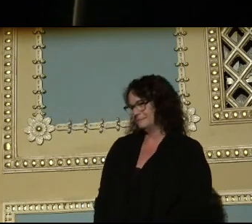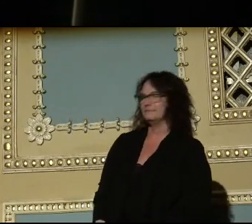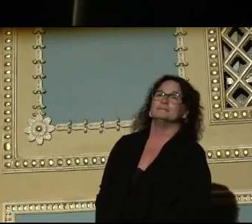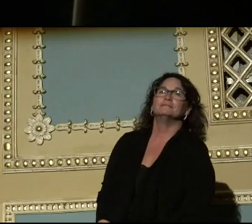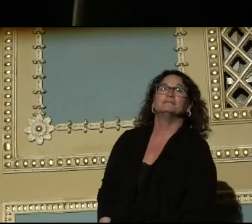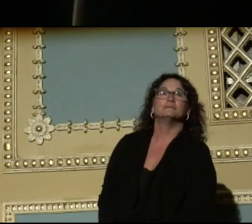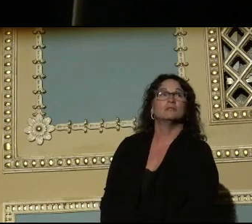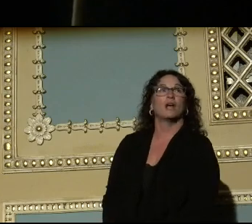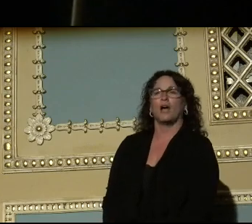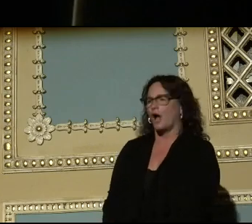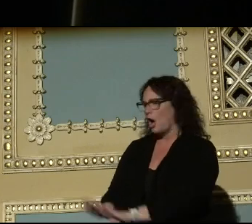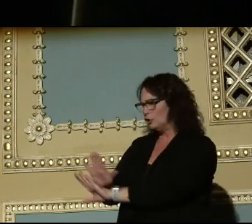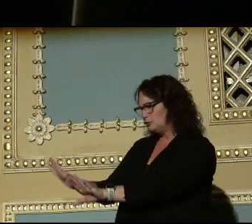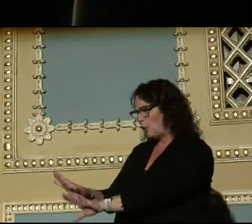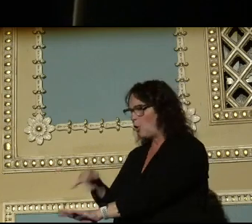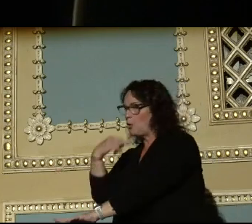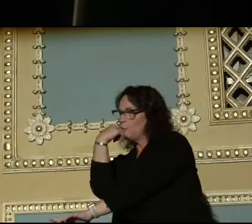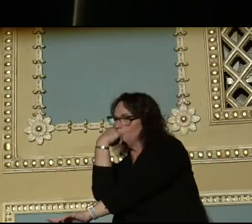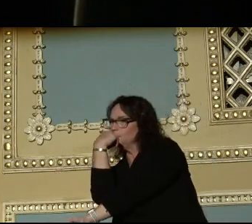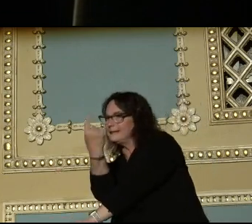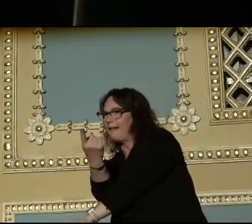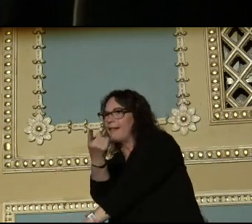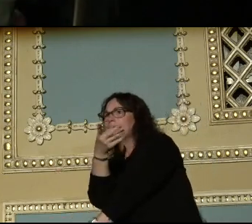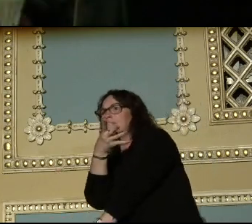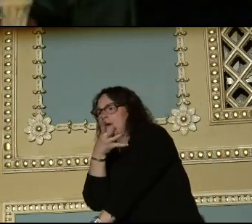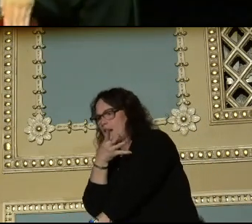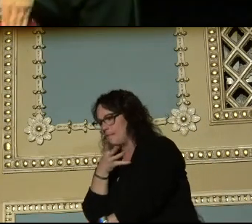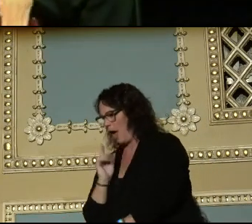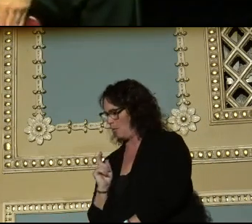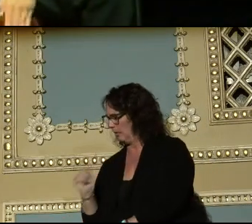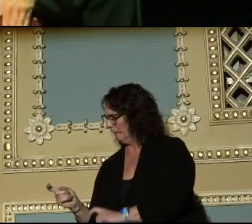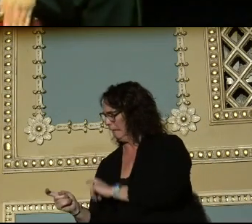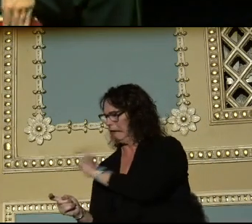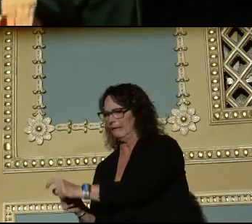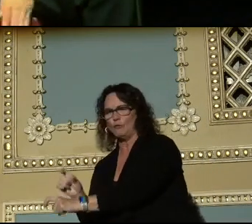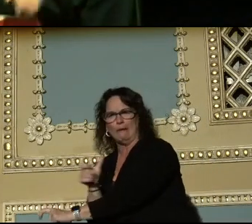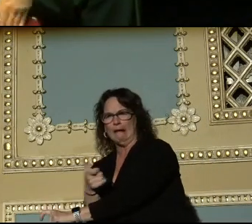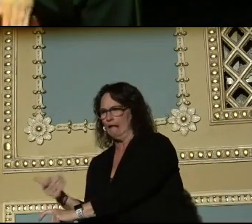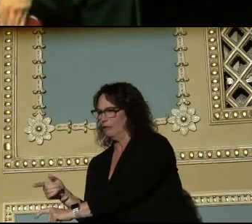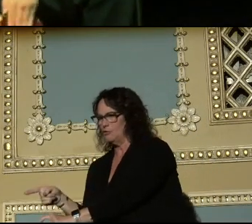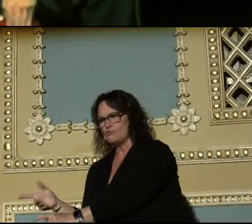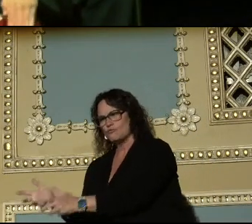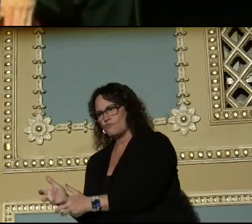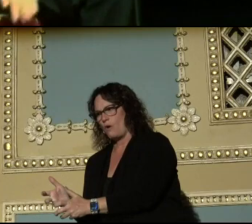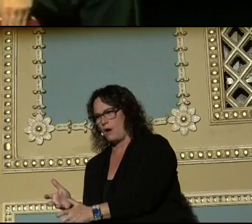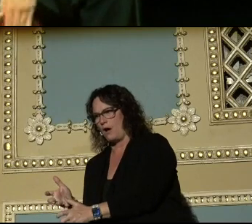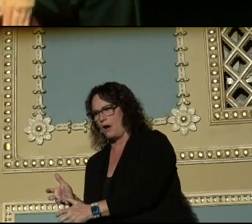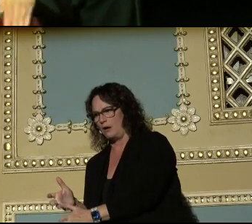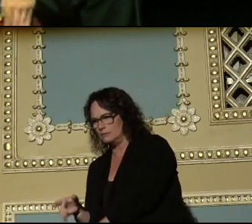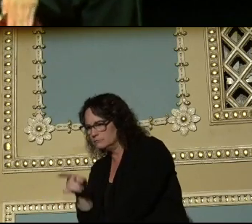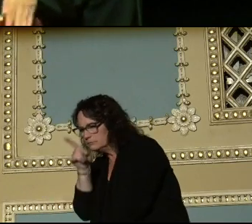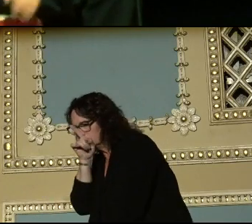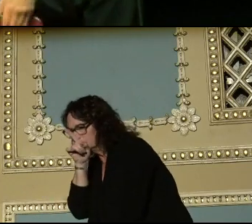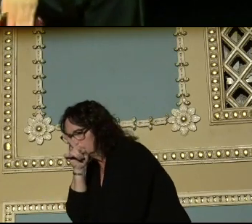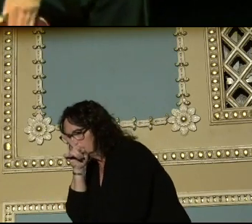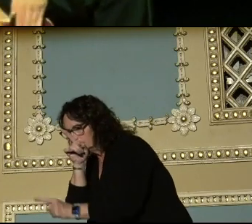Just don't tell, I'll give you anything you want in this whole wide world.